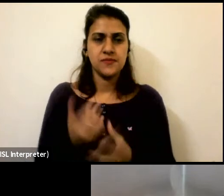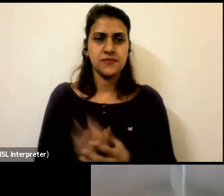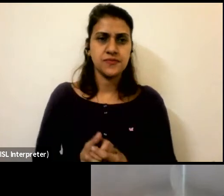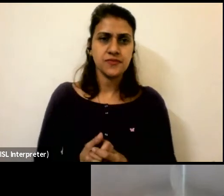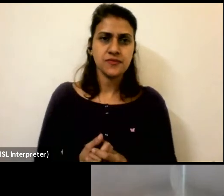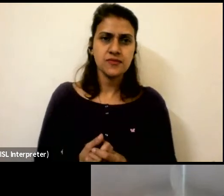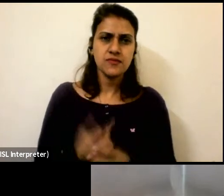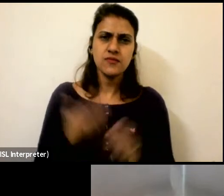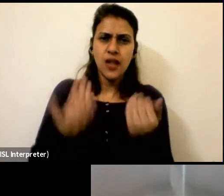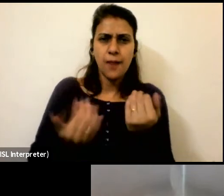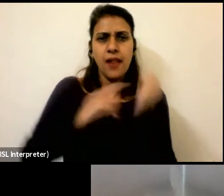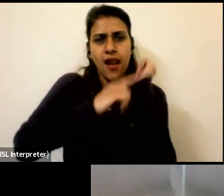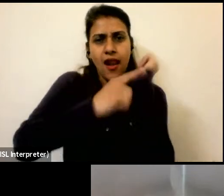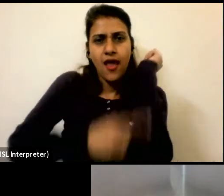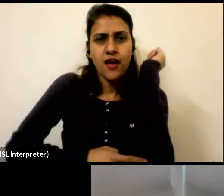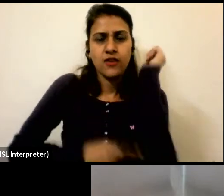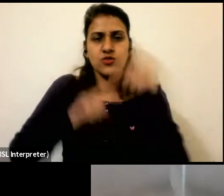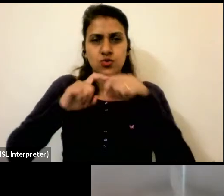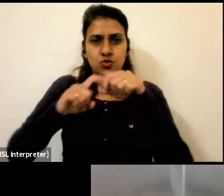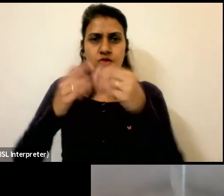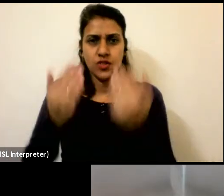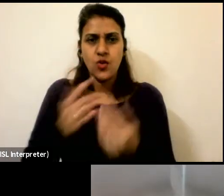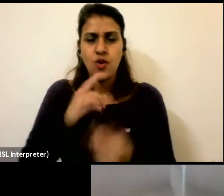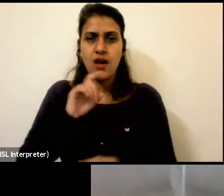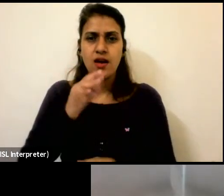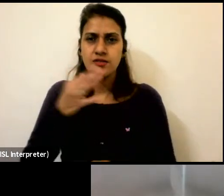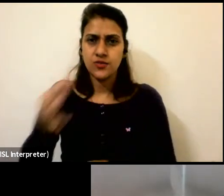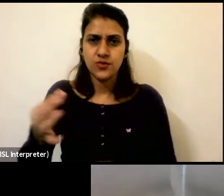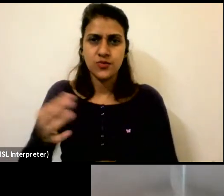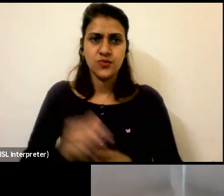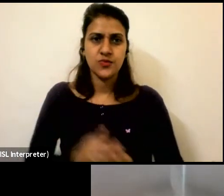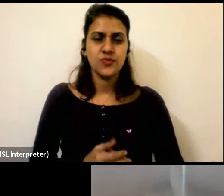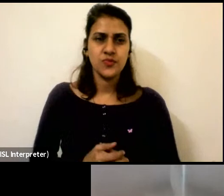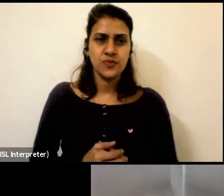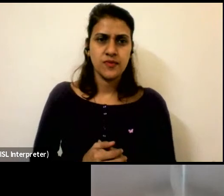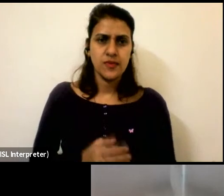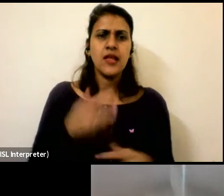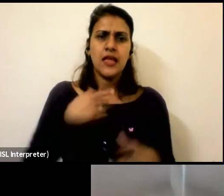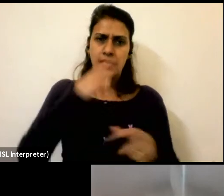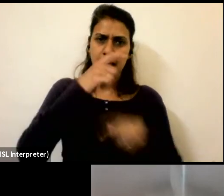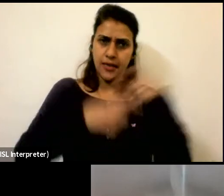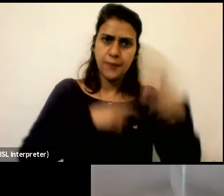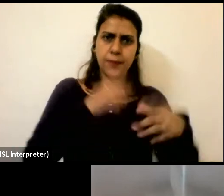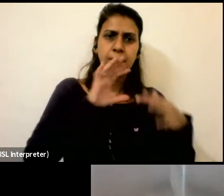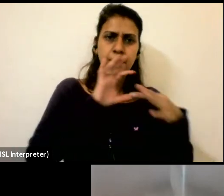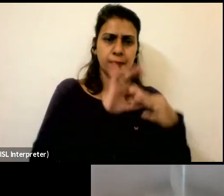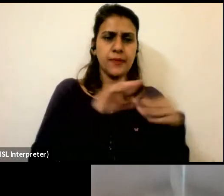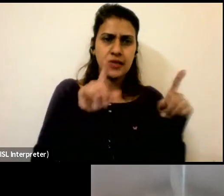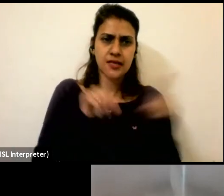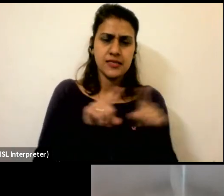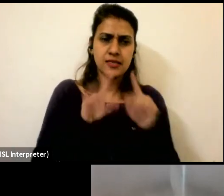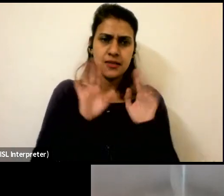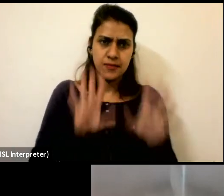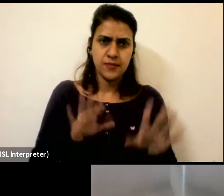This is my last question to you. I was also part of the corporate, and I go asking